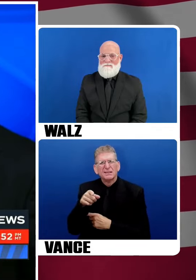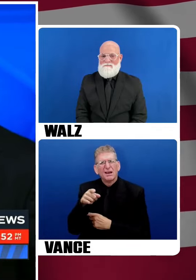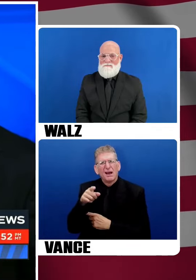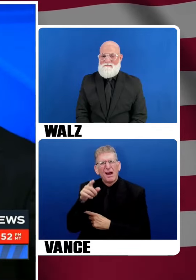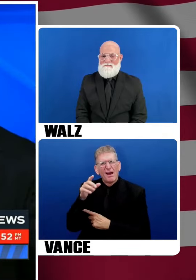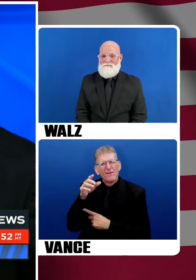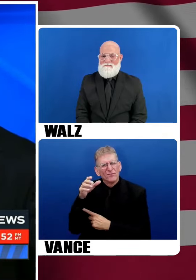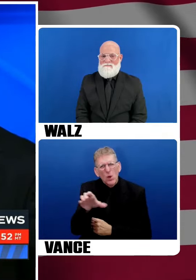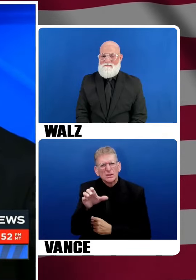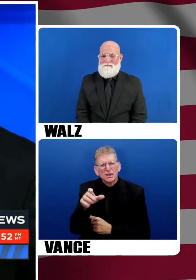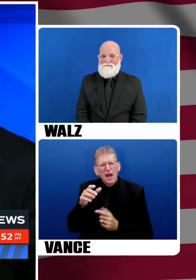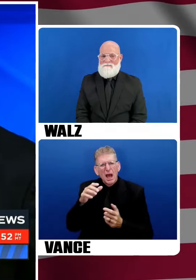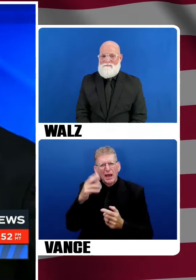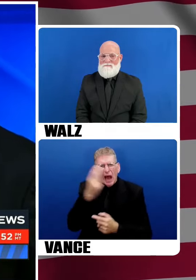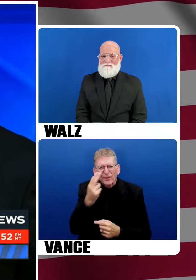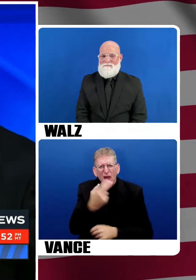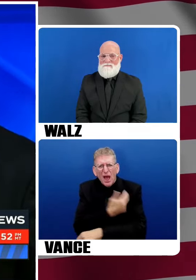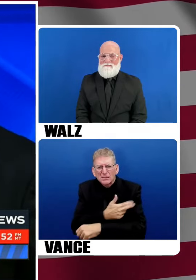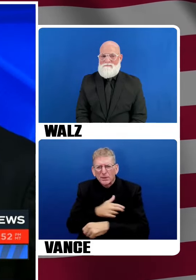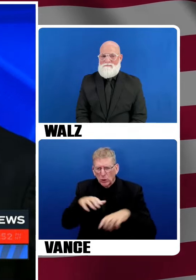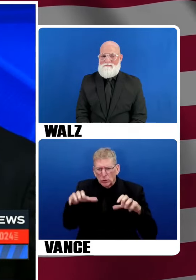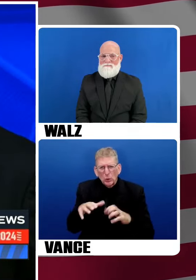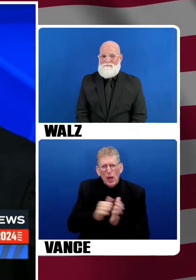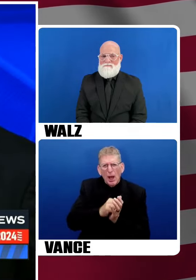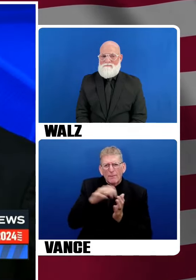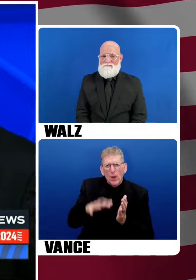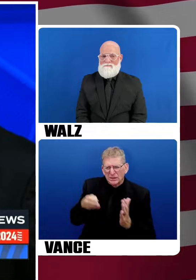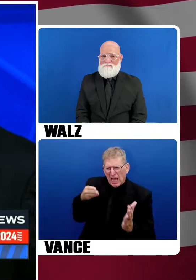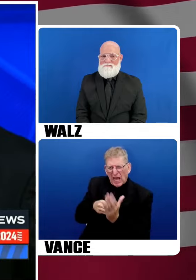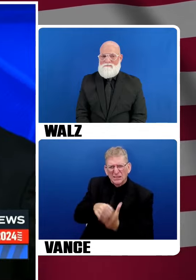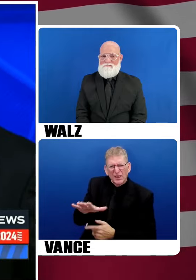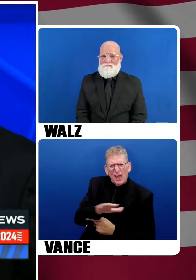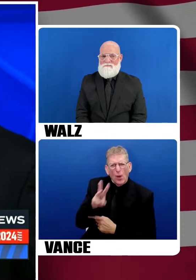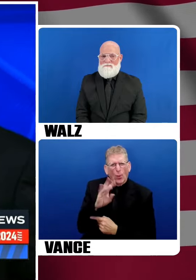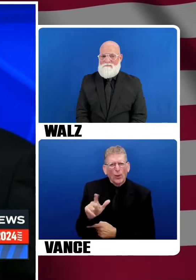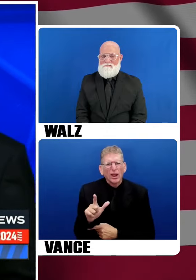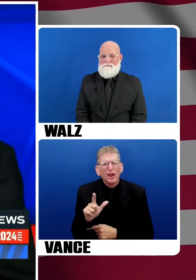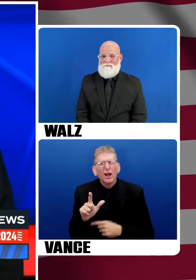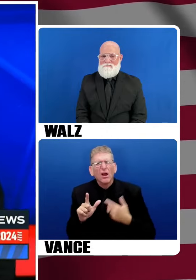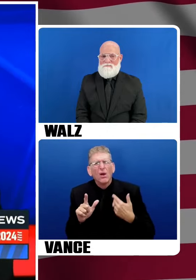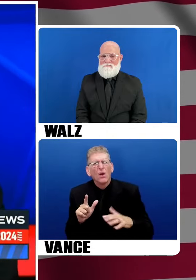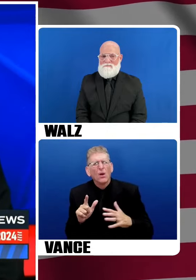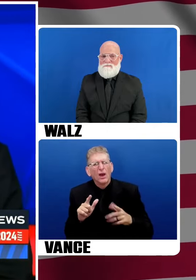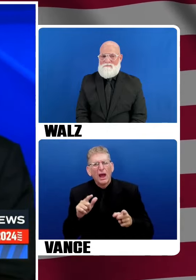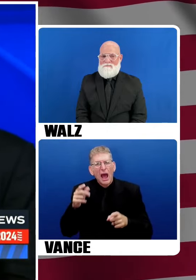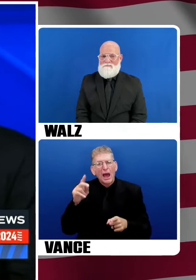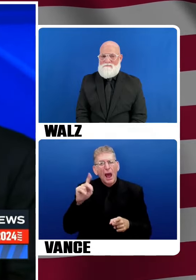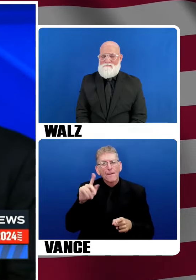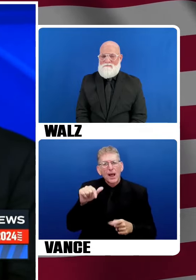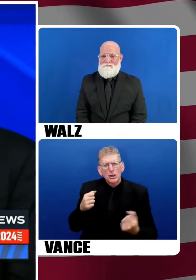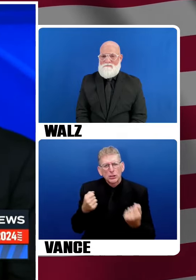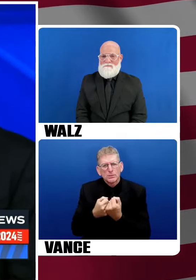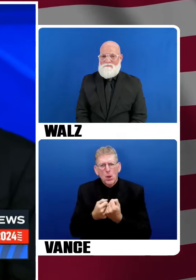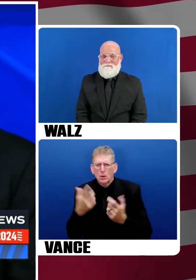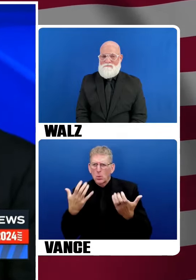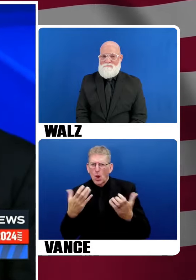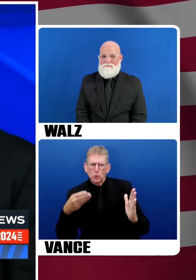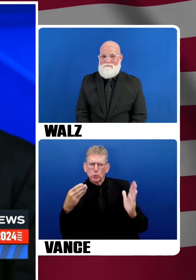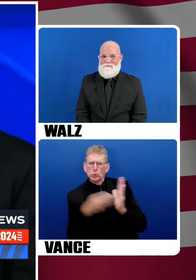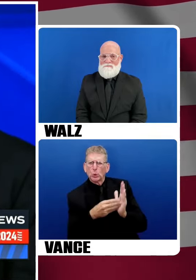supported suing Catholic nuns to violate their freedom of conscience. We can be a big and diverse country where we respect people's freedom of